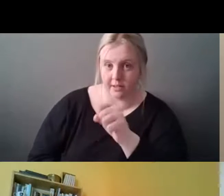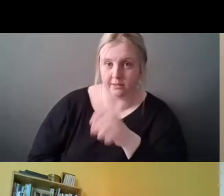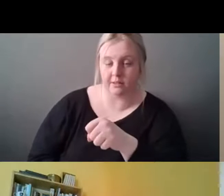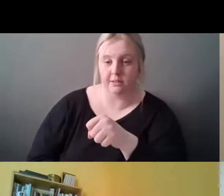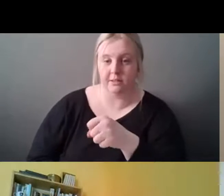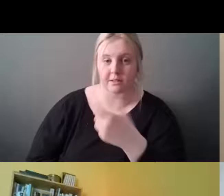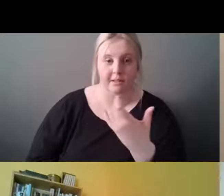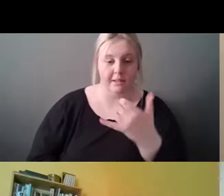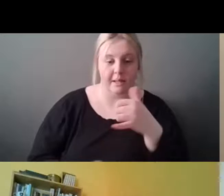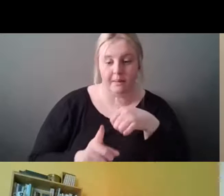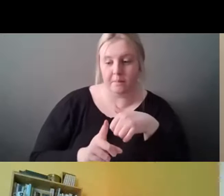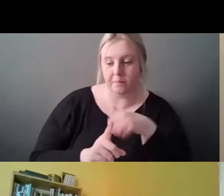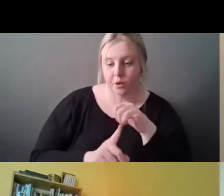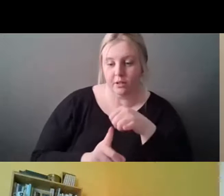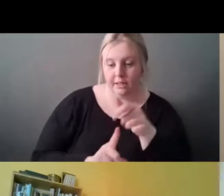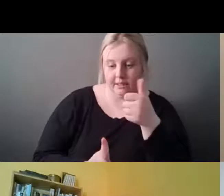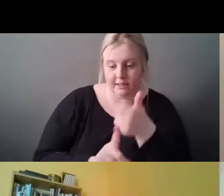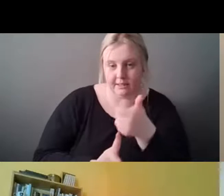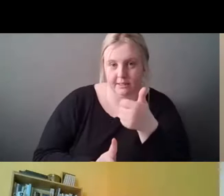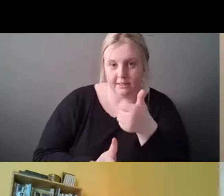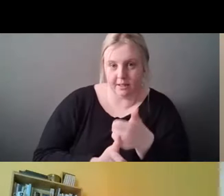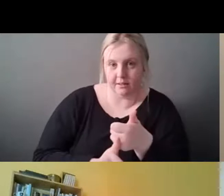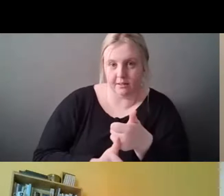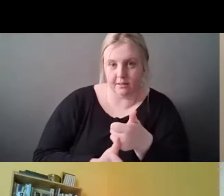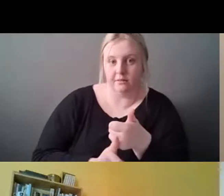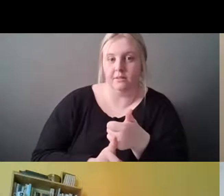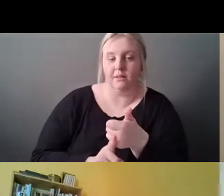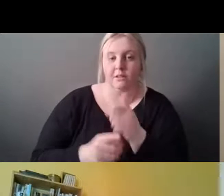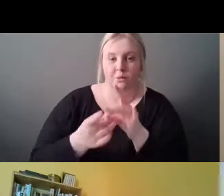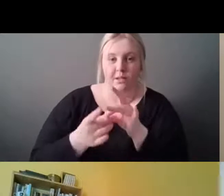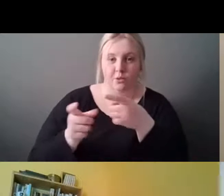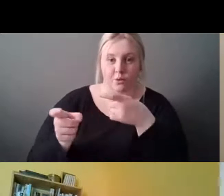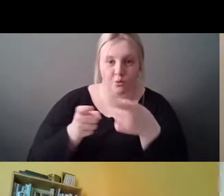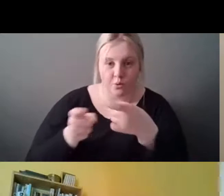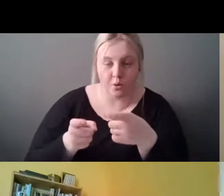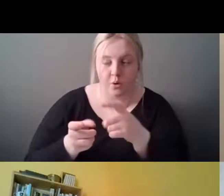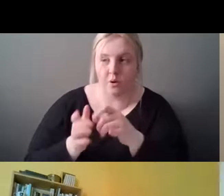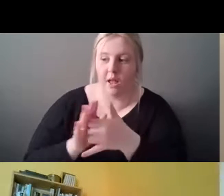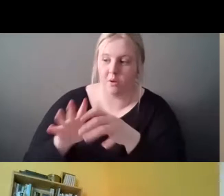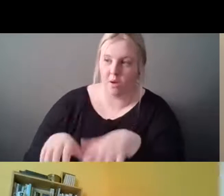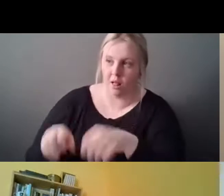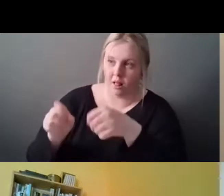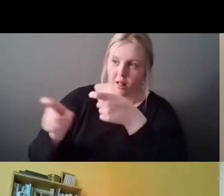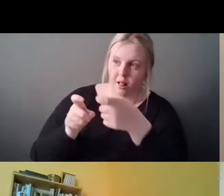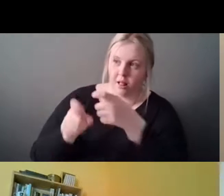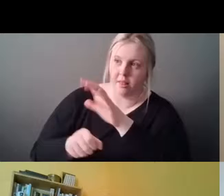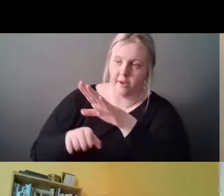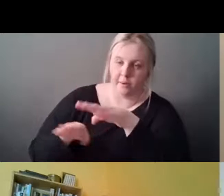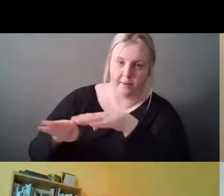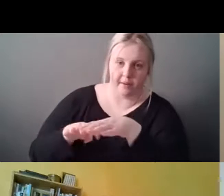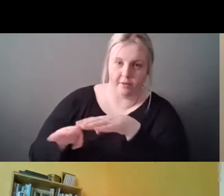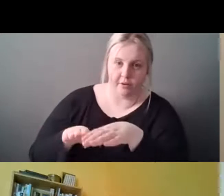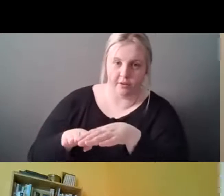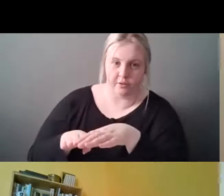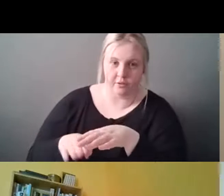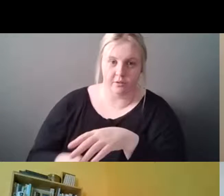of engaging in a behavior that controls another person's behavior. Getting a person to